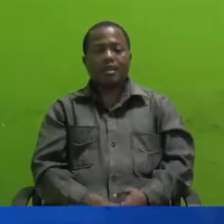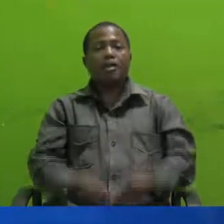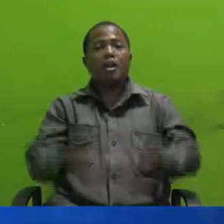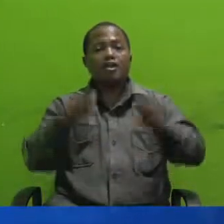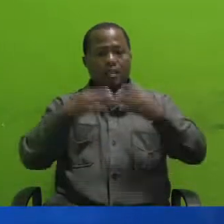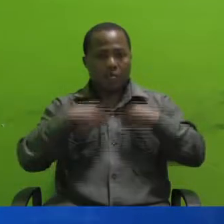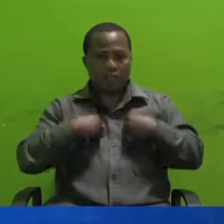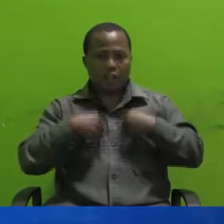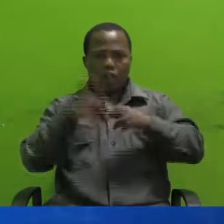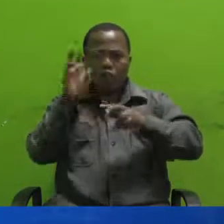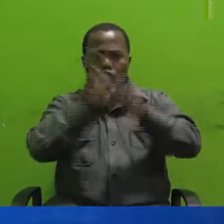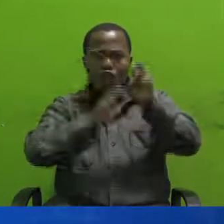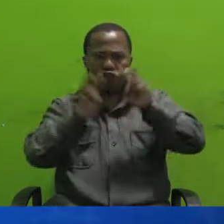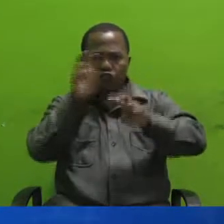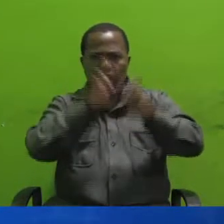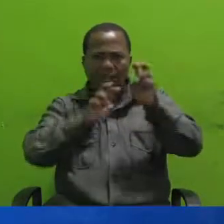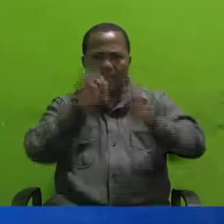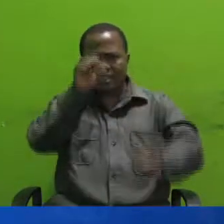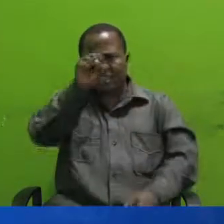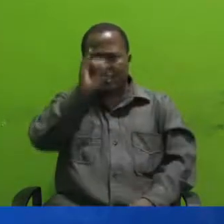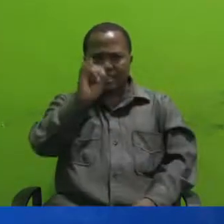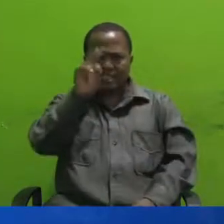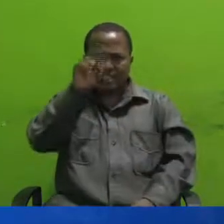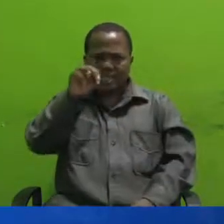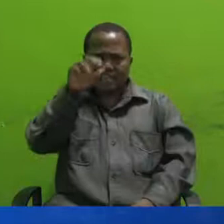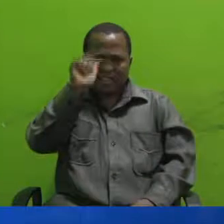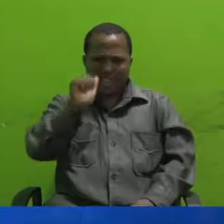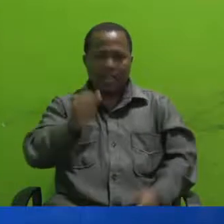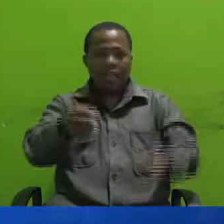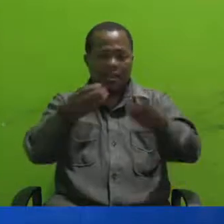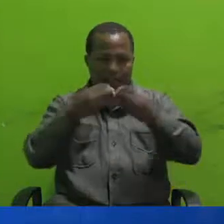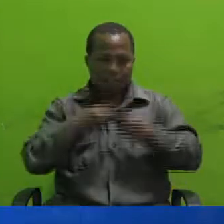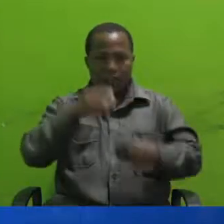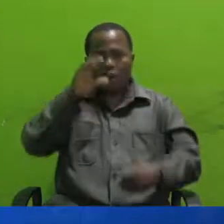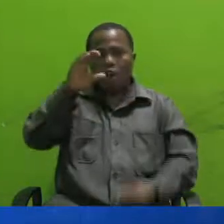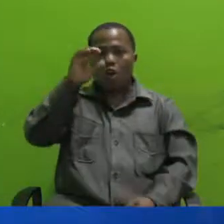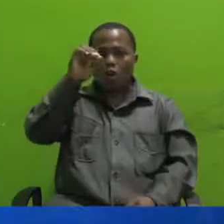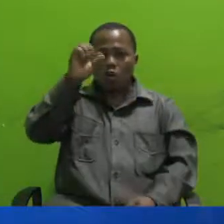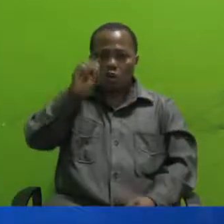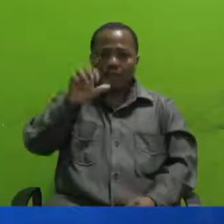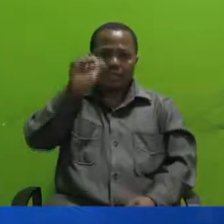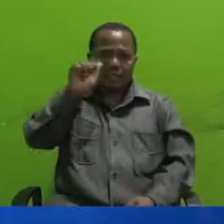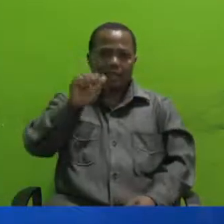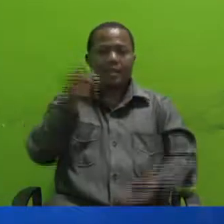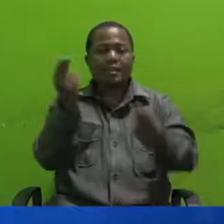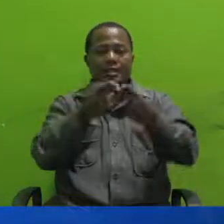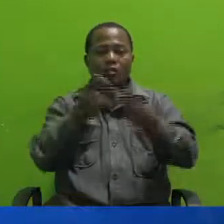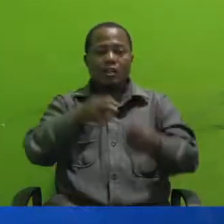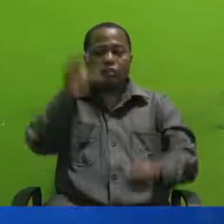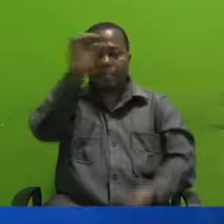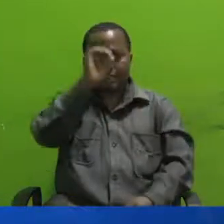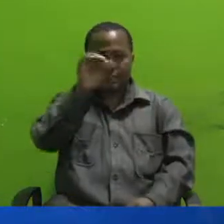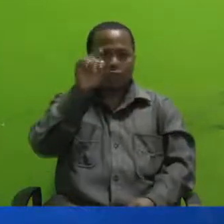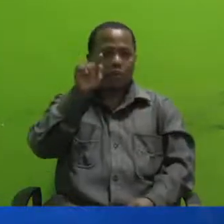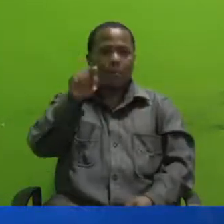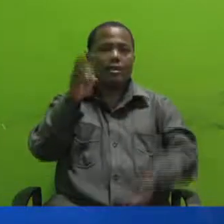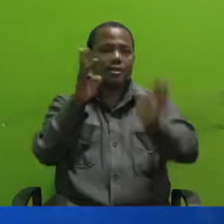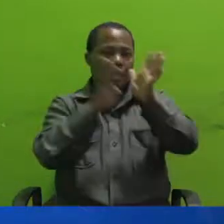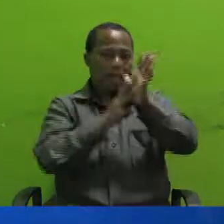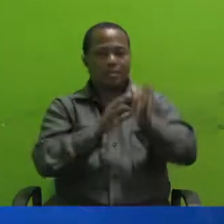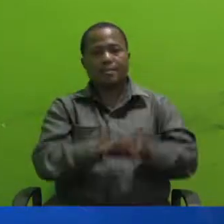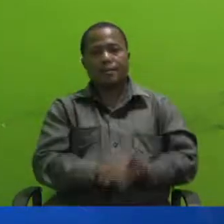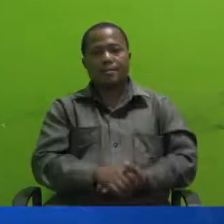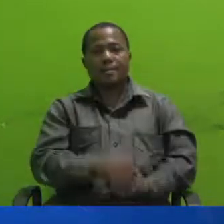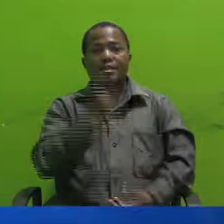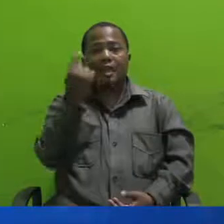we were supposed to find sine A, given that cos A is equal to 0.8.